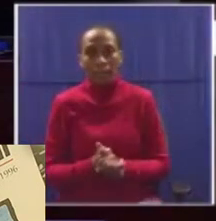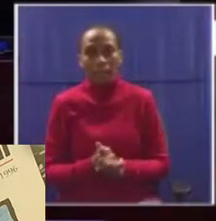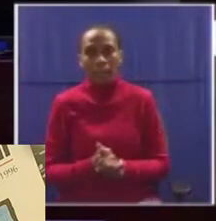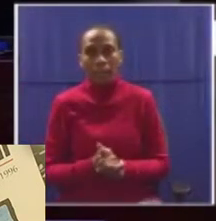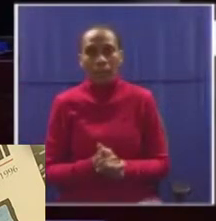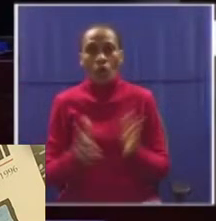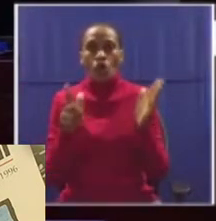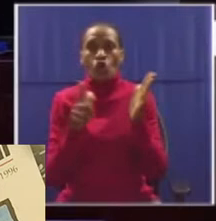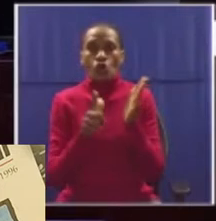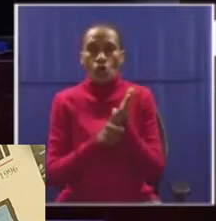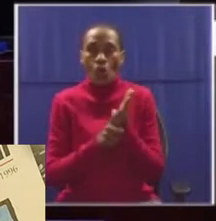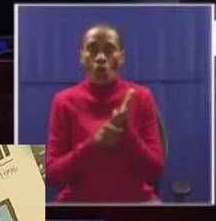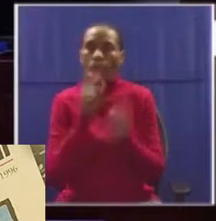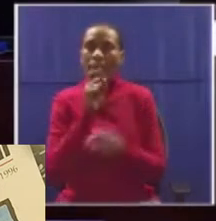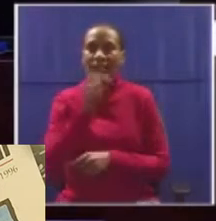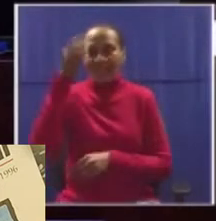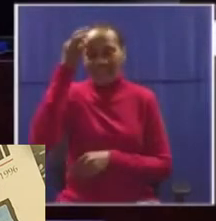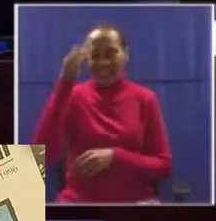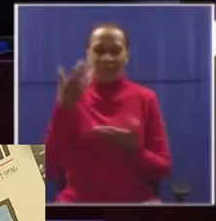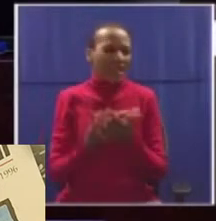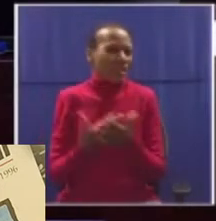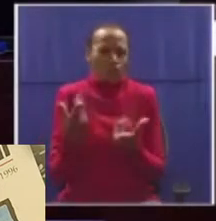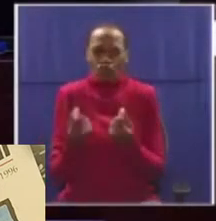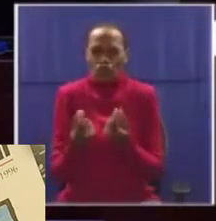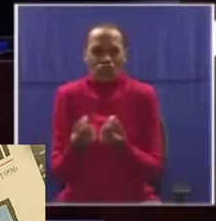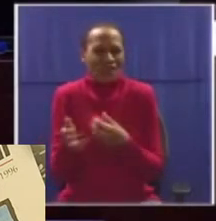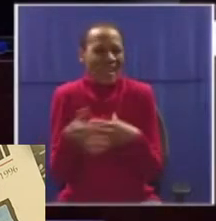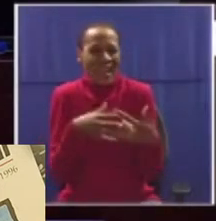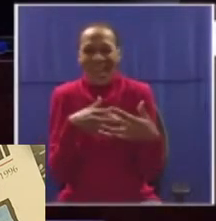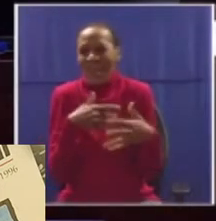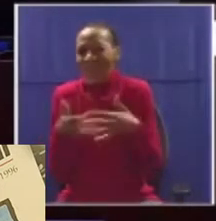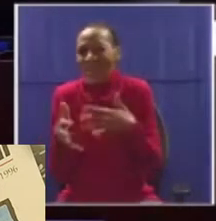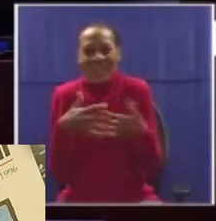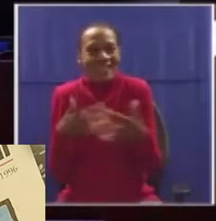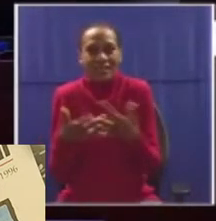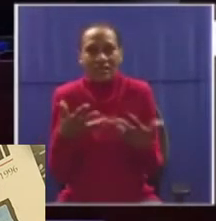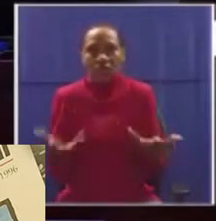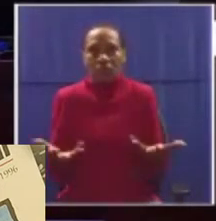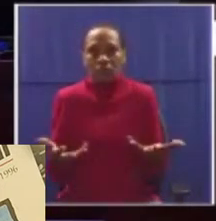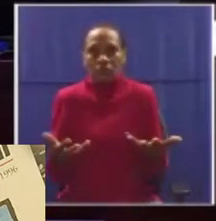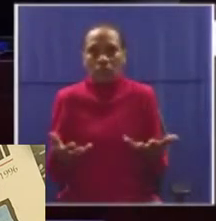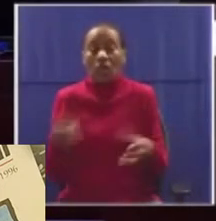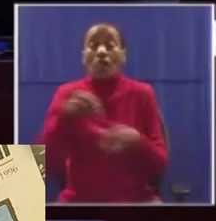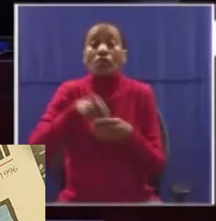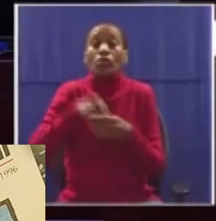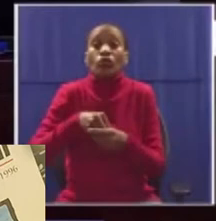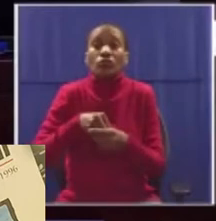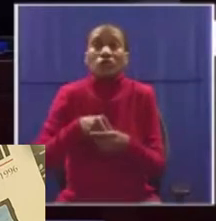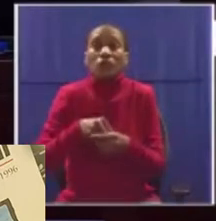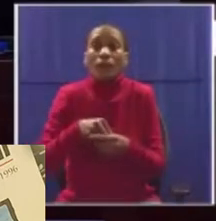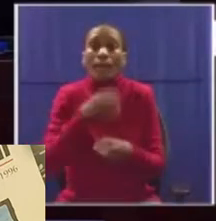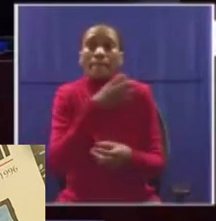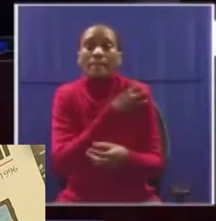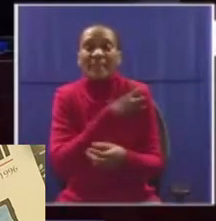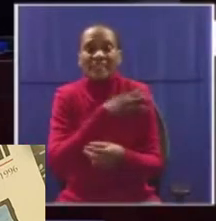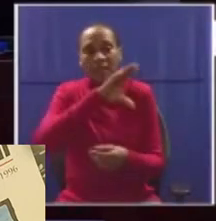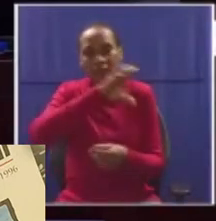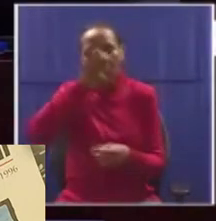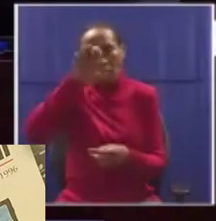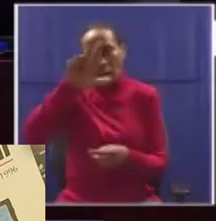nor May the government do anything that violates it that includes Minister